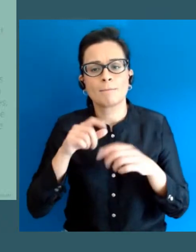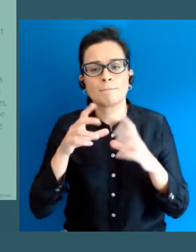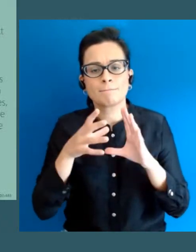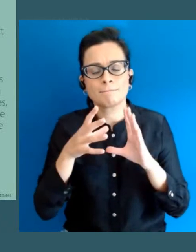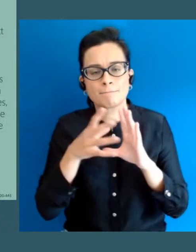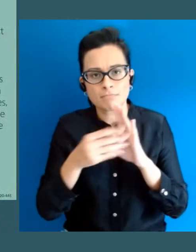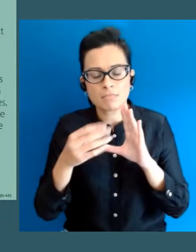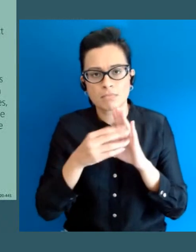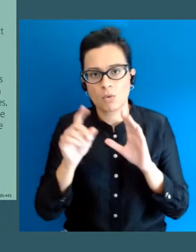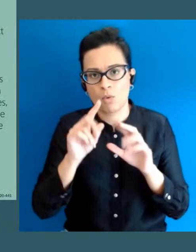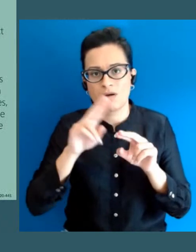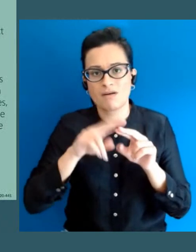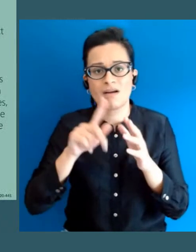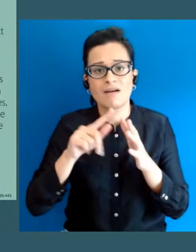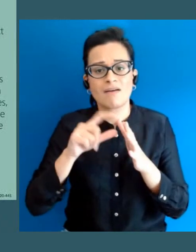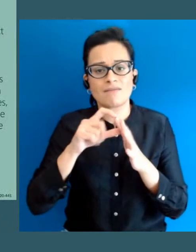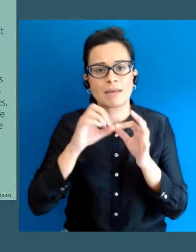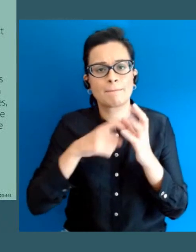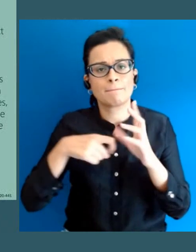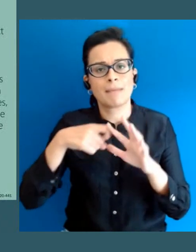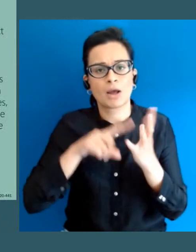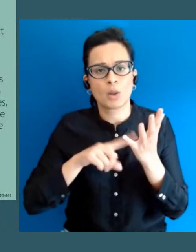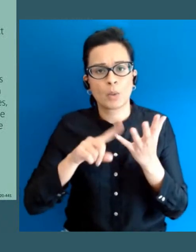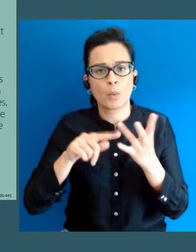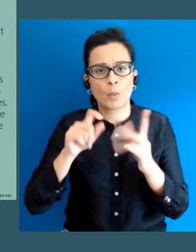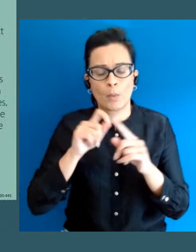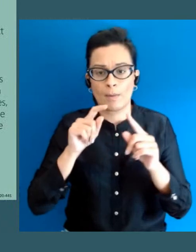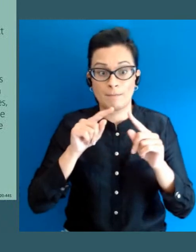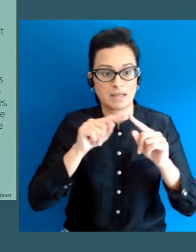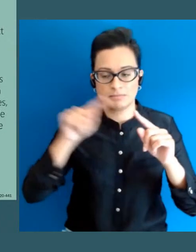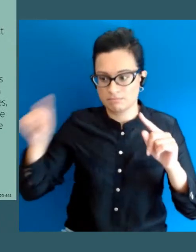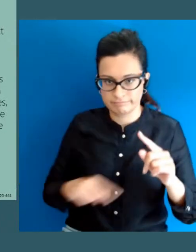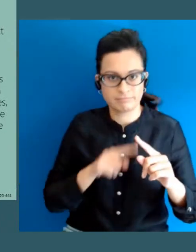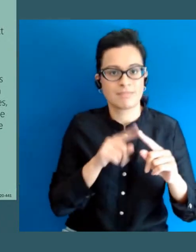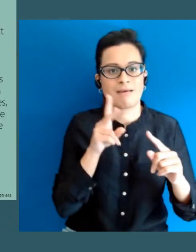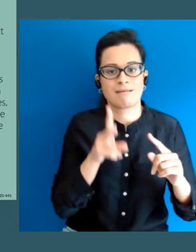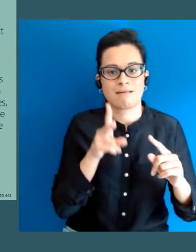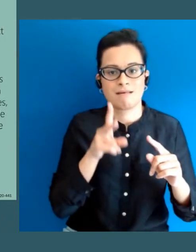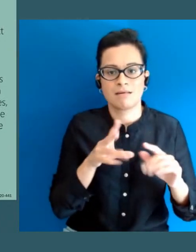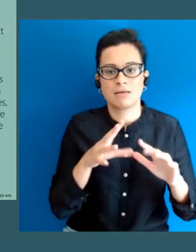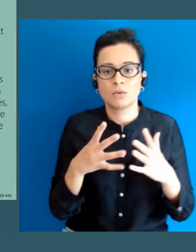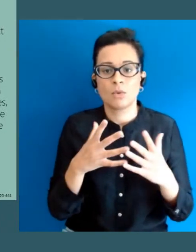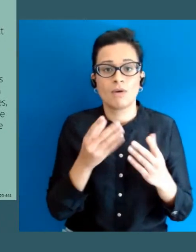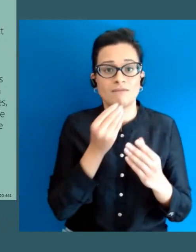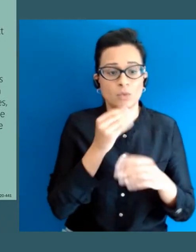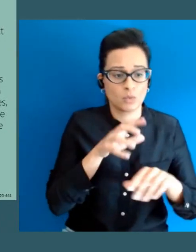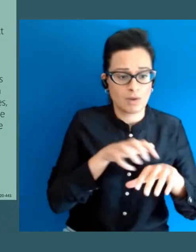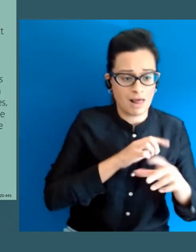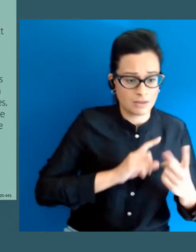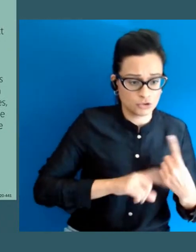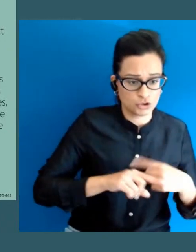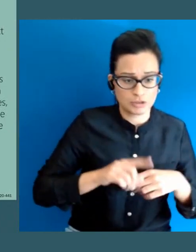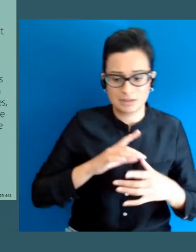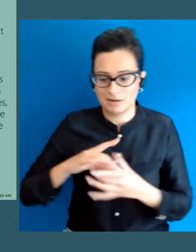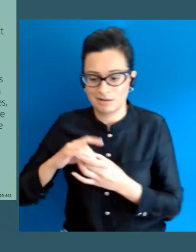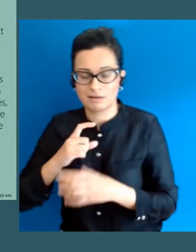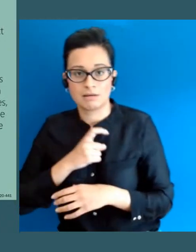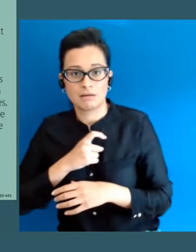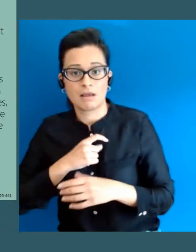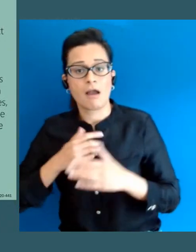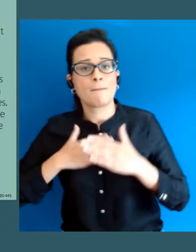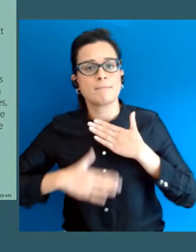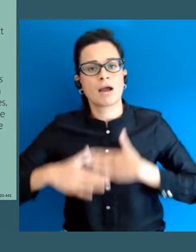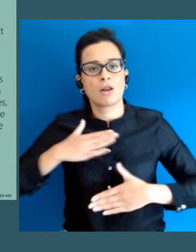So there are some hypotheses between food allergy and anxiety. So there's a biological hypothesis that